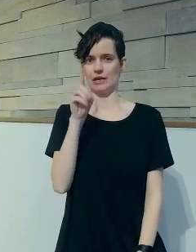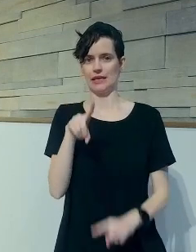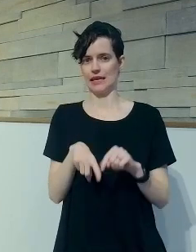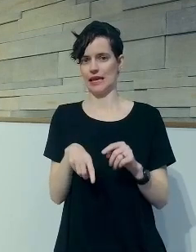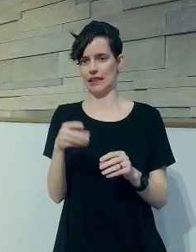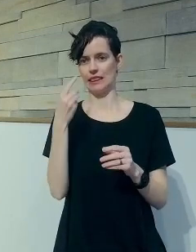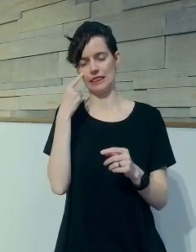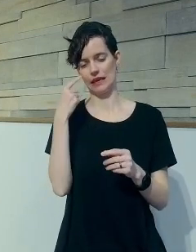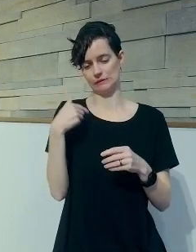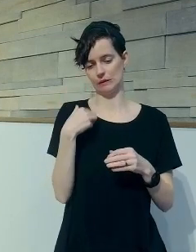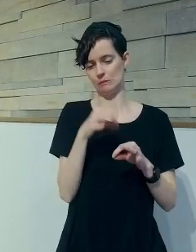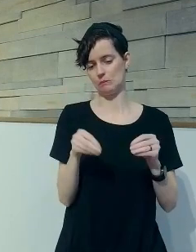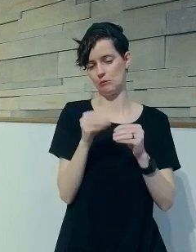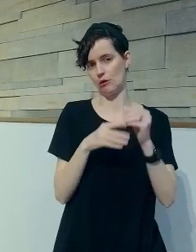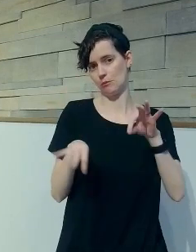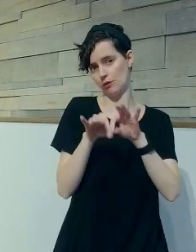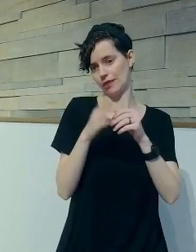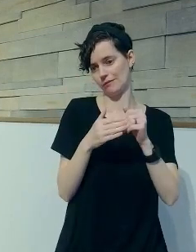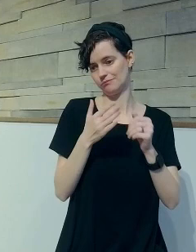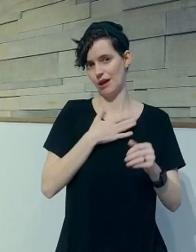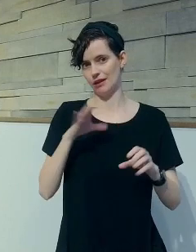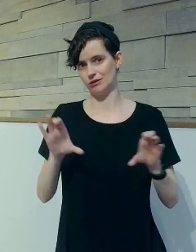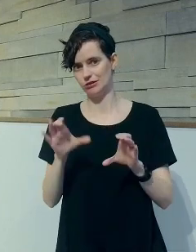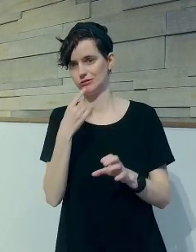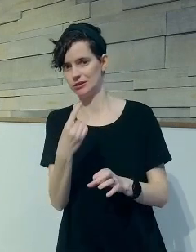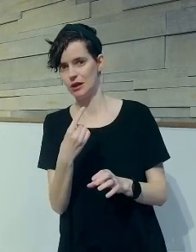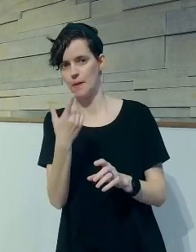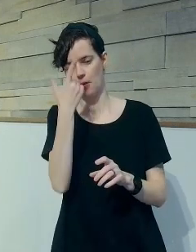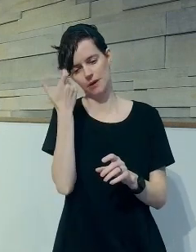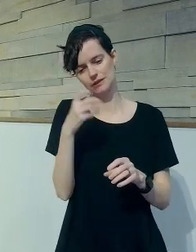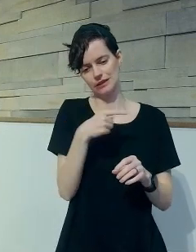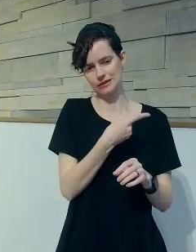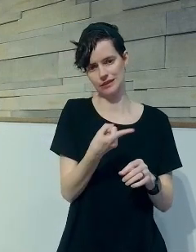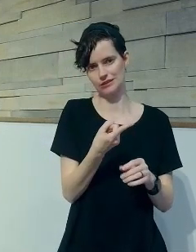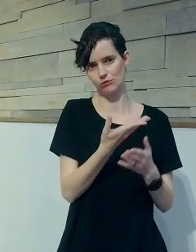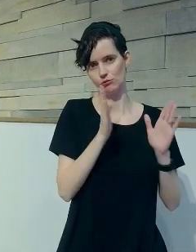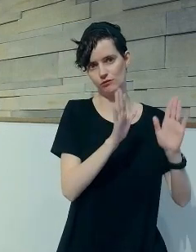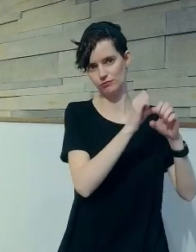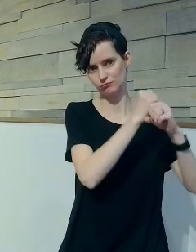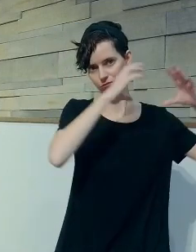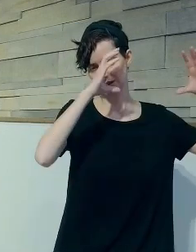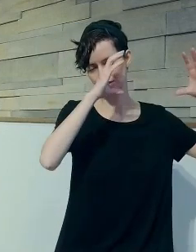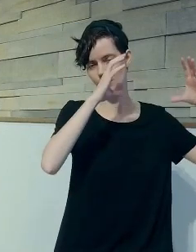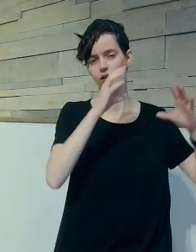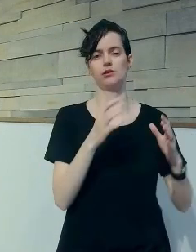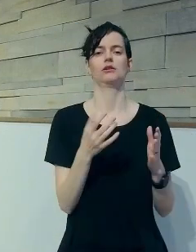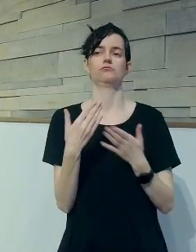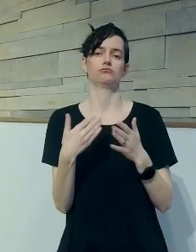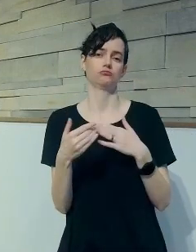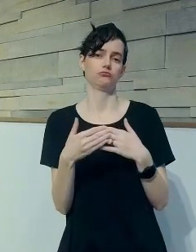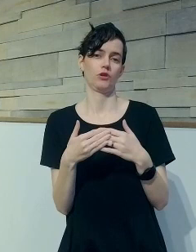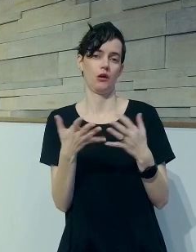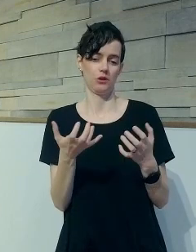of me than is warranted by what I say or do or because of these surpassingly great revelations. Therefore, in